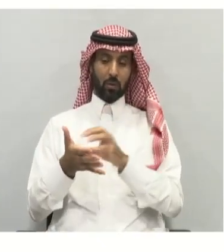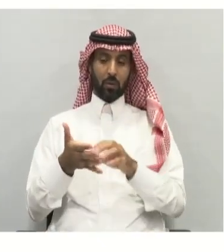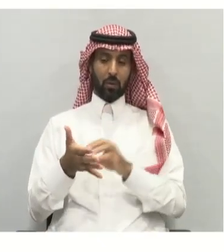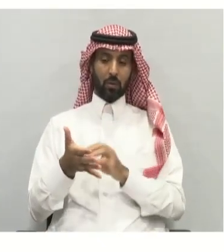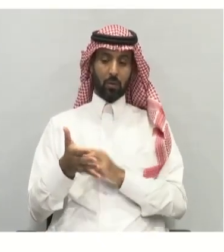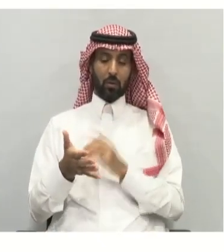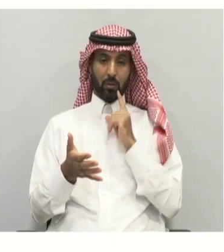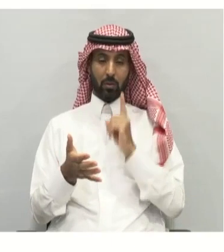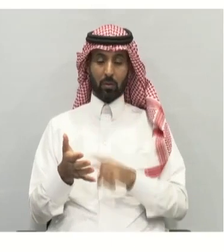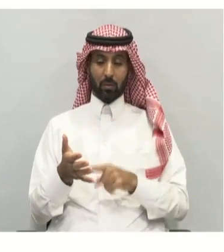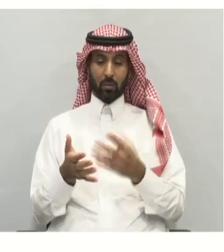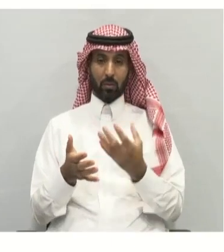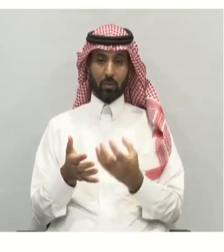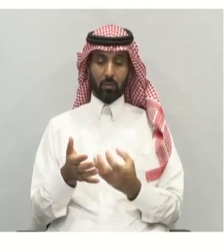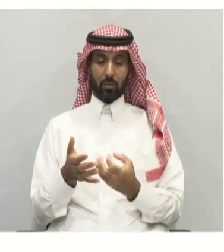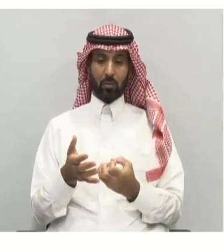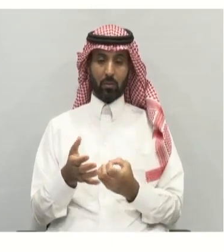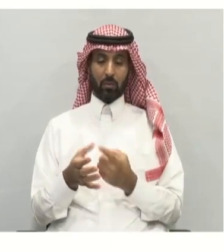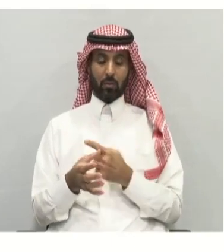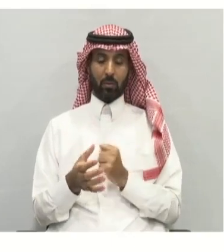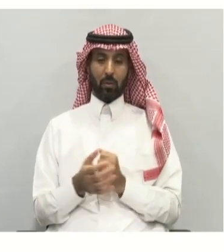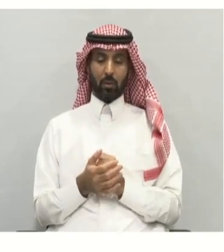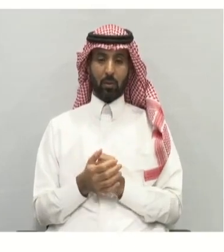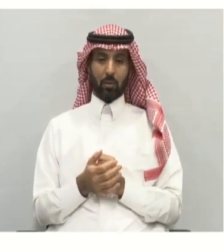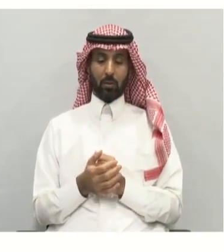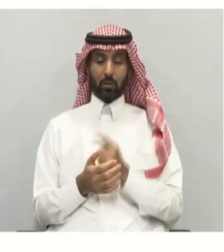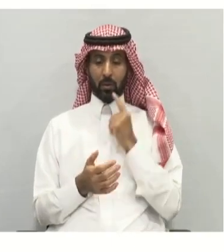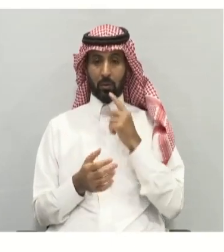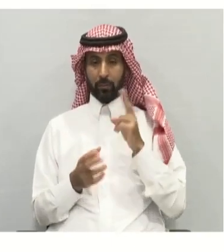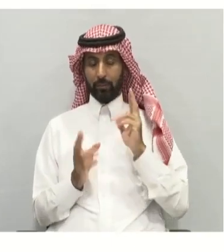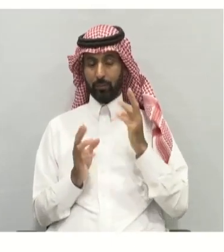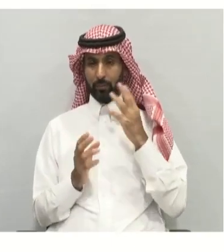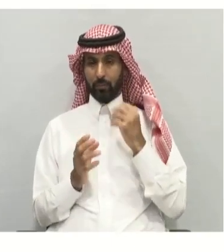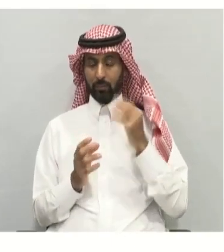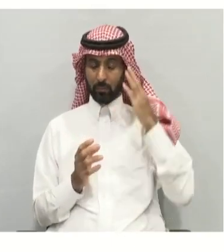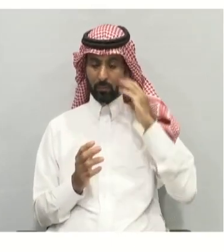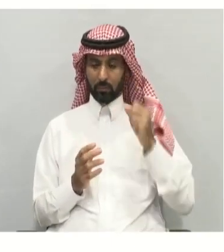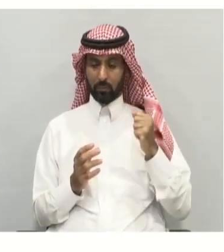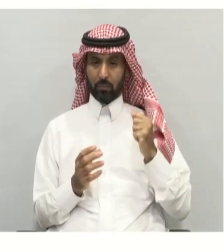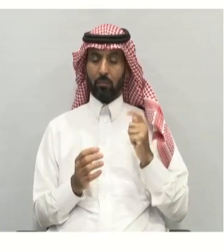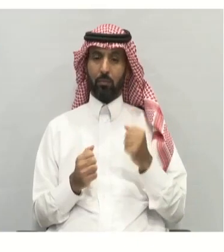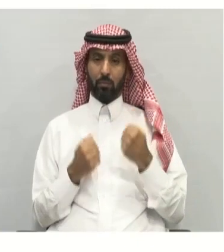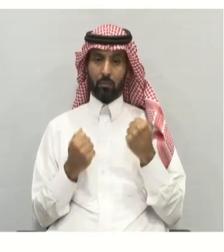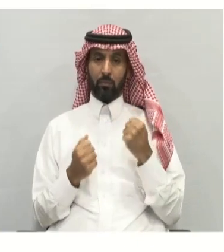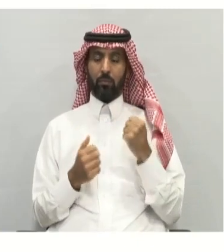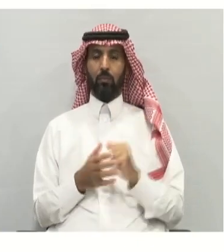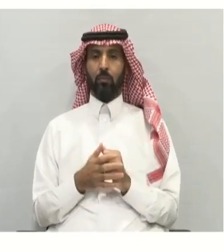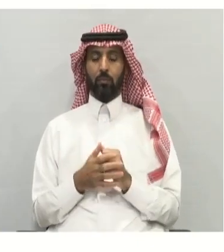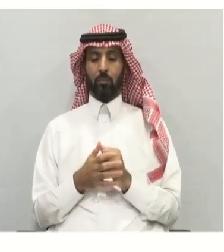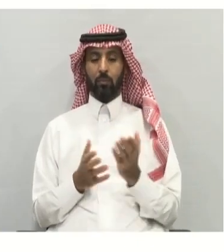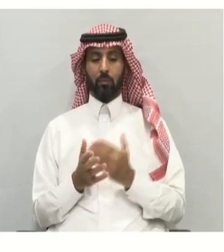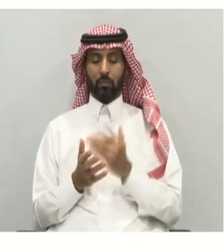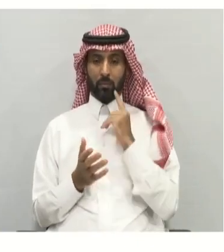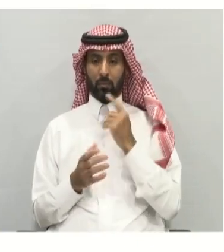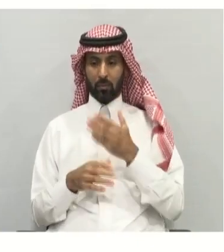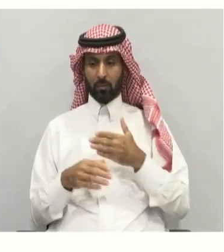different holidays like Eid al-Fitr, Eid al-Adha, or another occasion, which is a graduation party. And we have